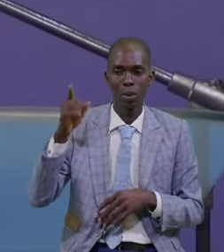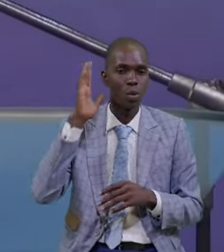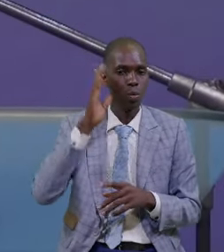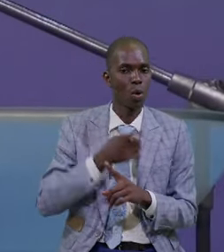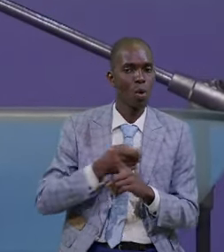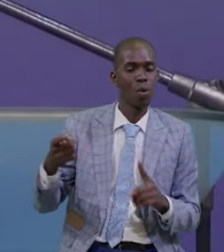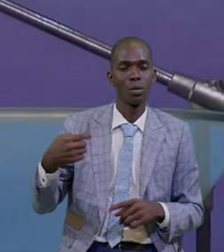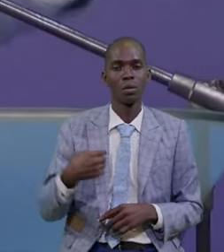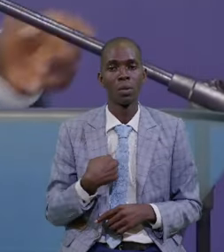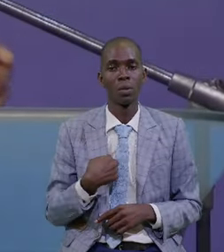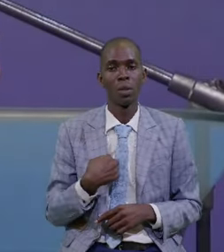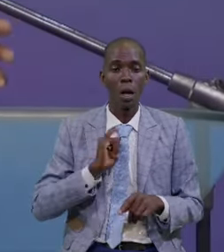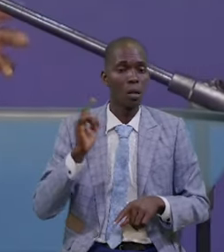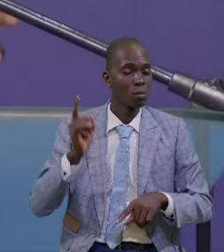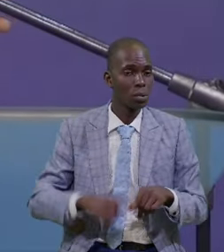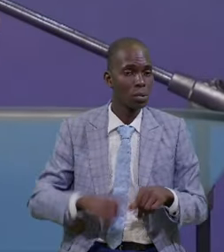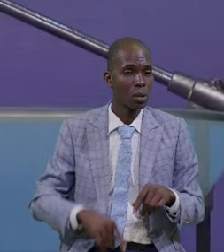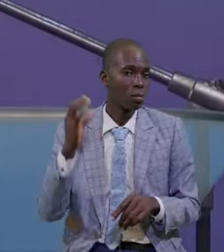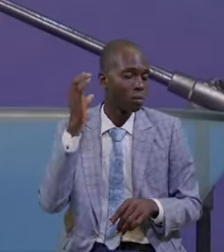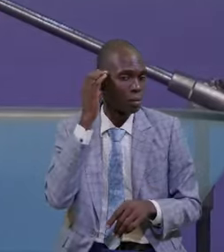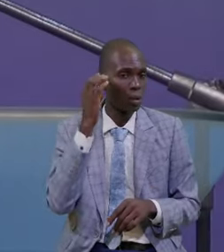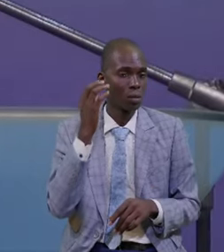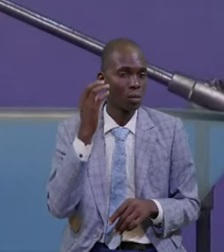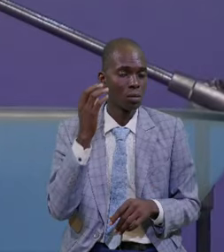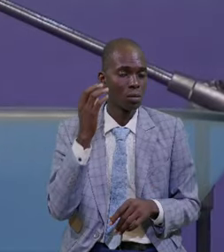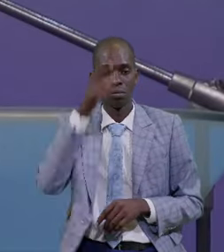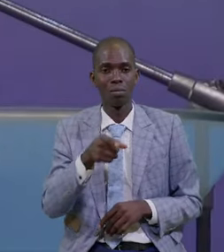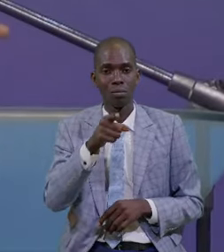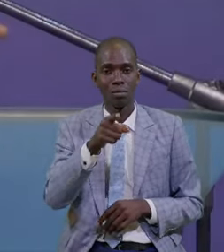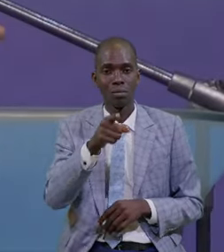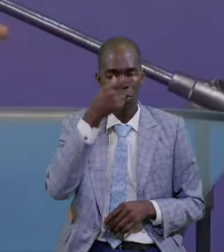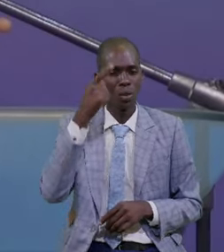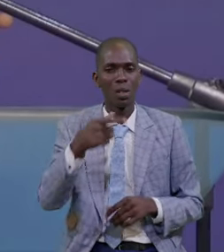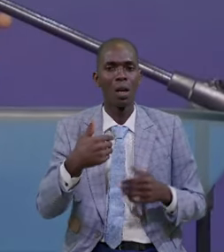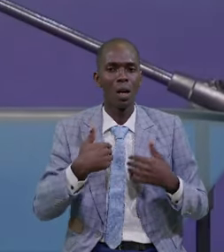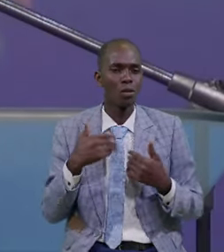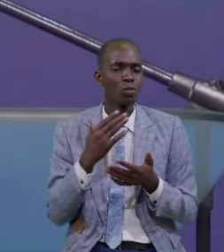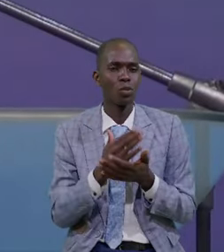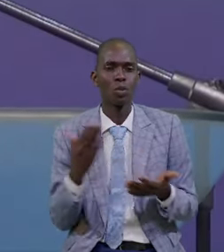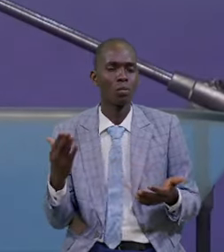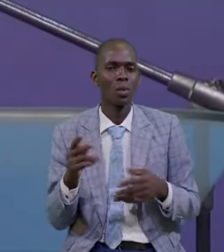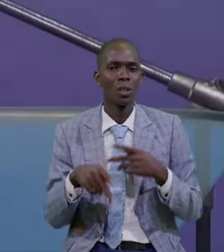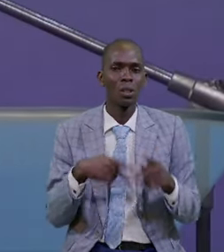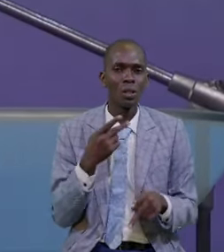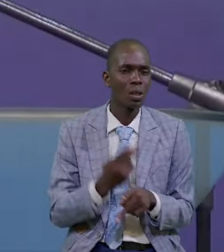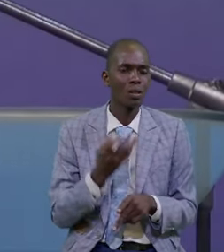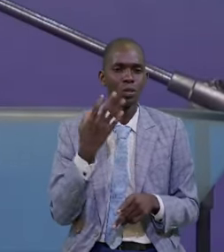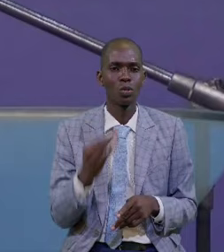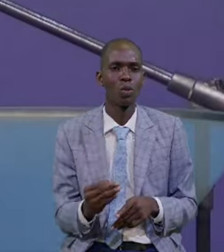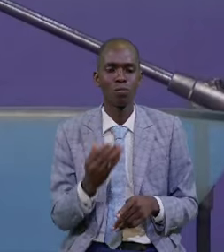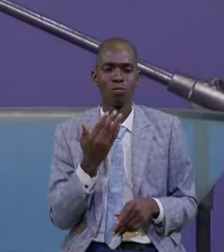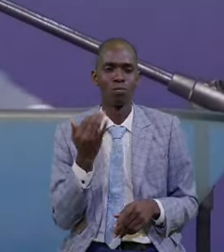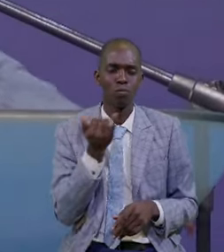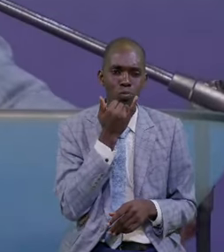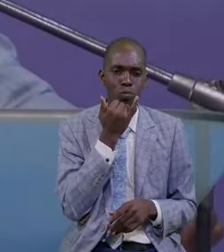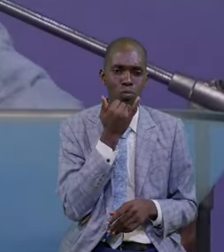to him. He has some caustic, cutting, acidic words. I'm